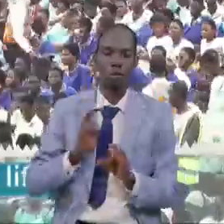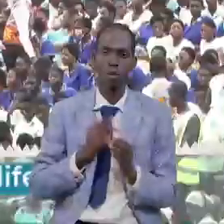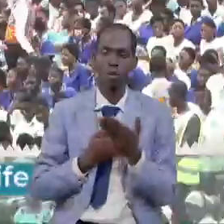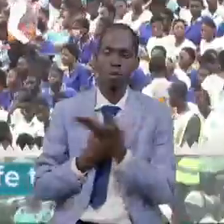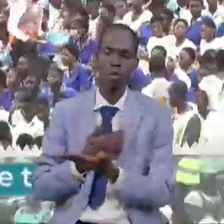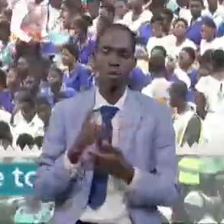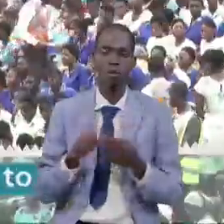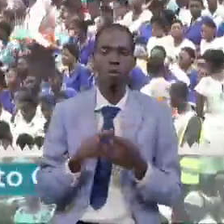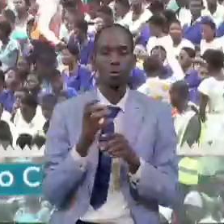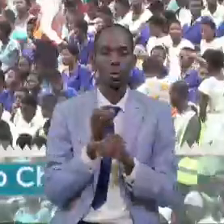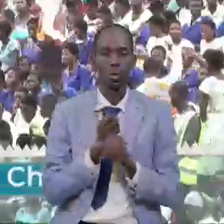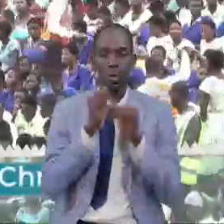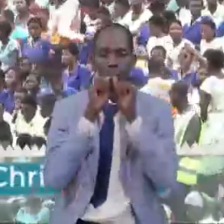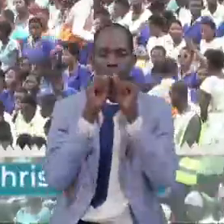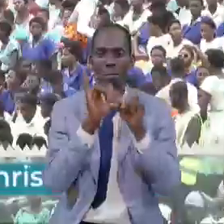Lord.